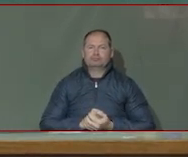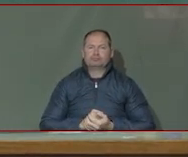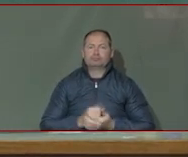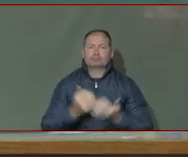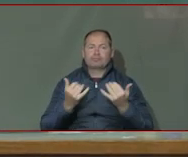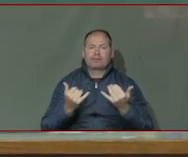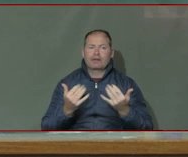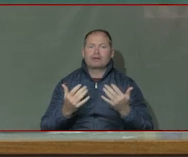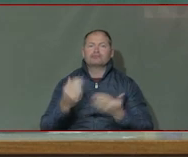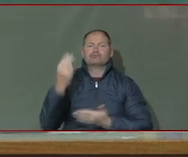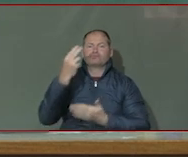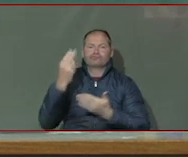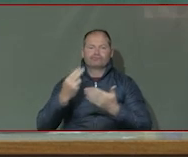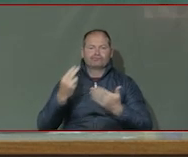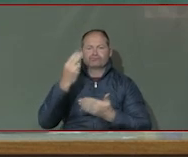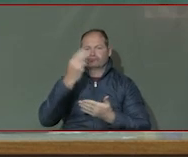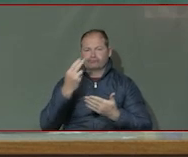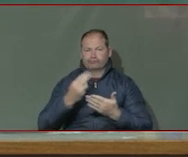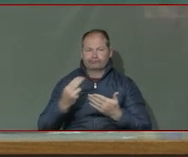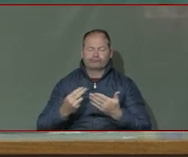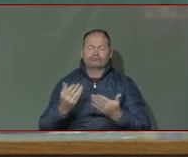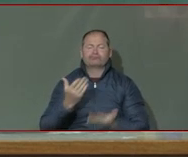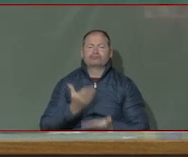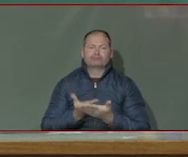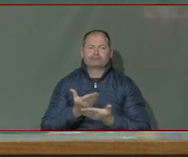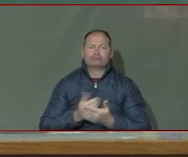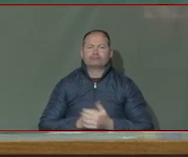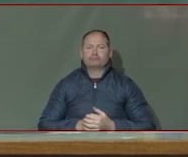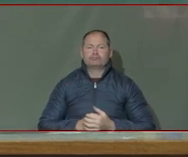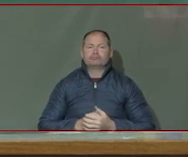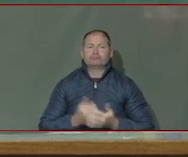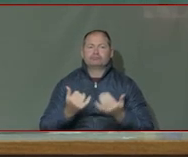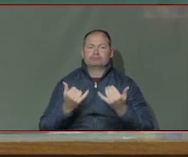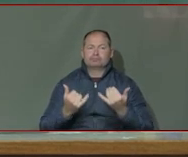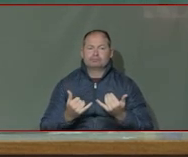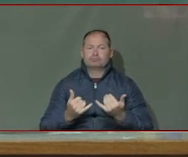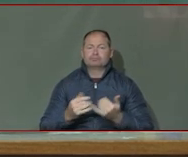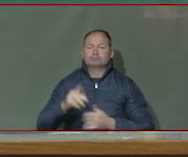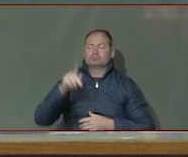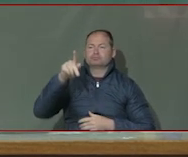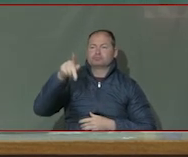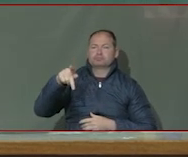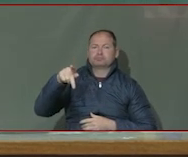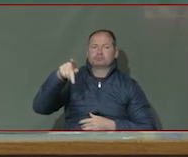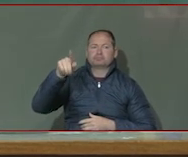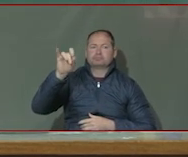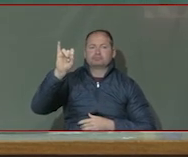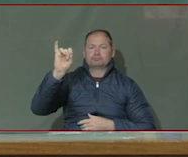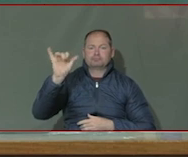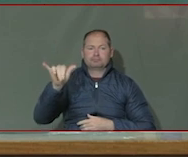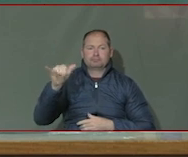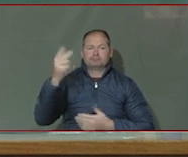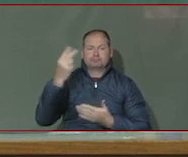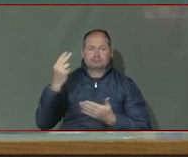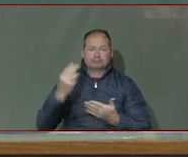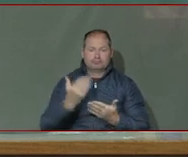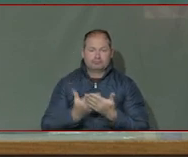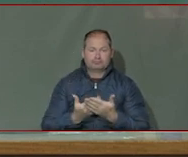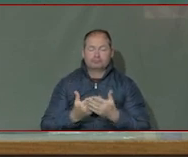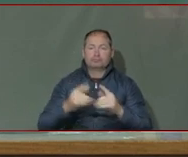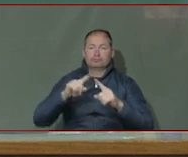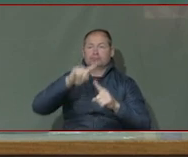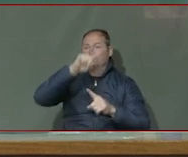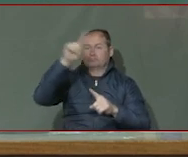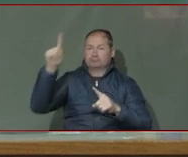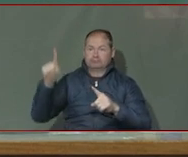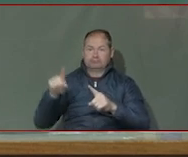all kinds of graphs. Like, can you draw a pie chart? Let's hear from you. Can you? Yes. Some people forgot